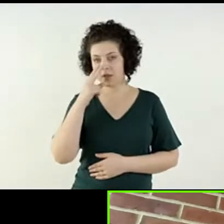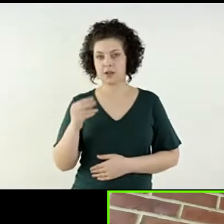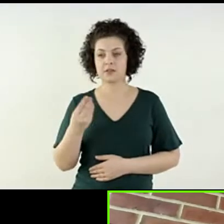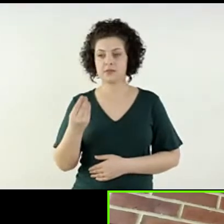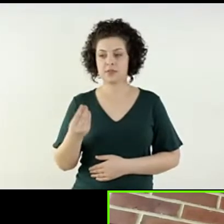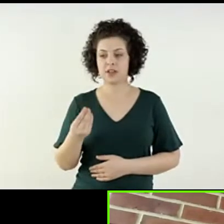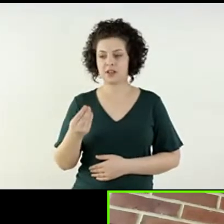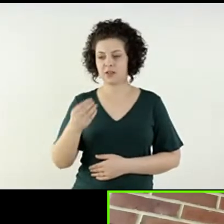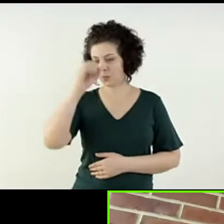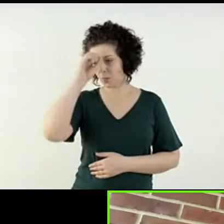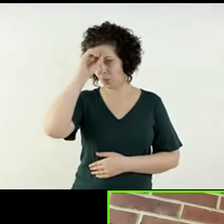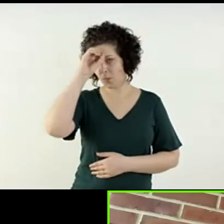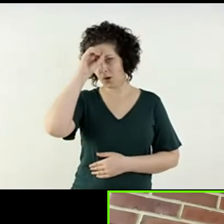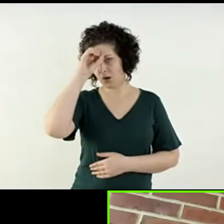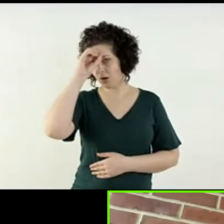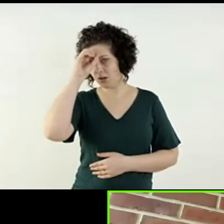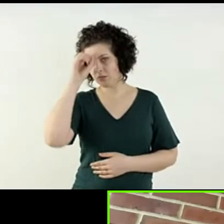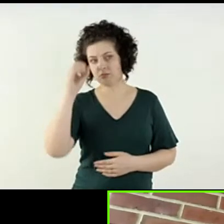Betty Friedan, you know,